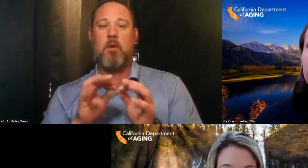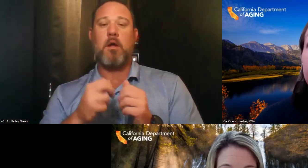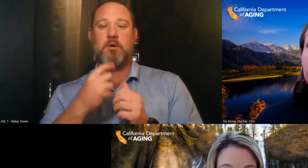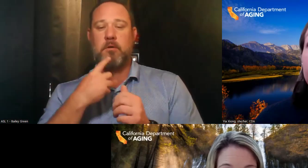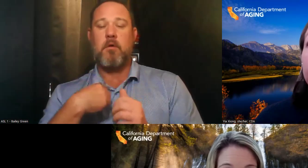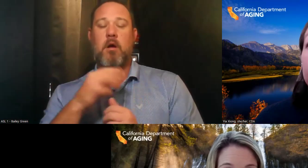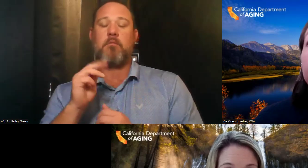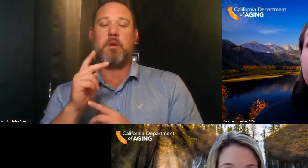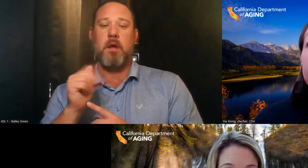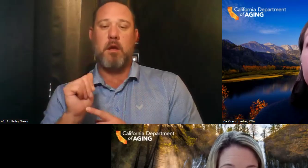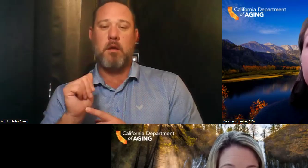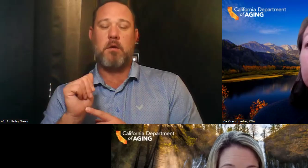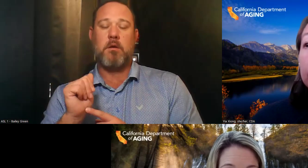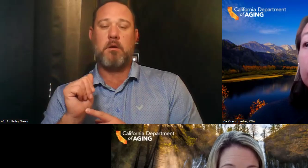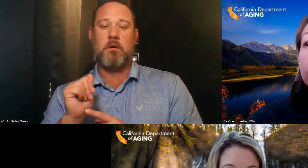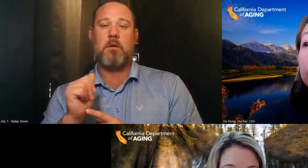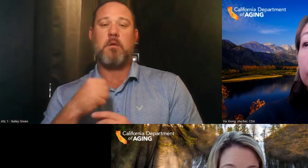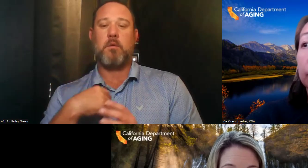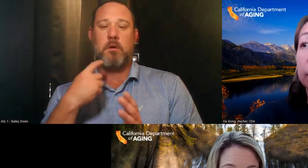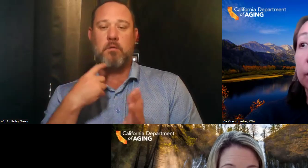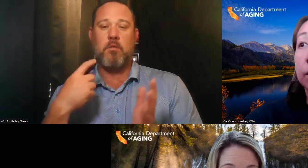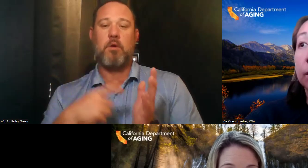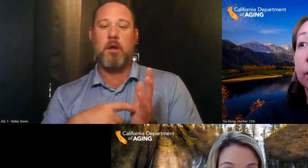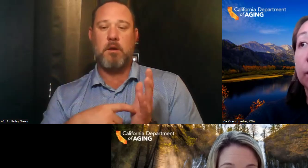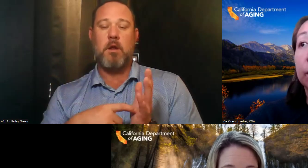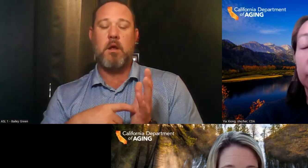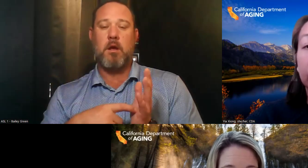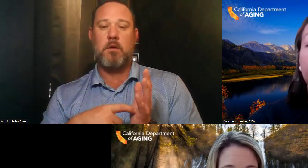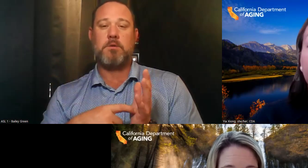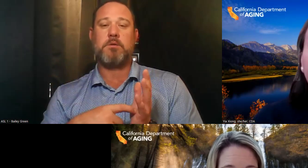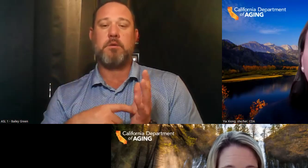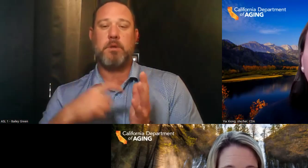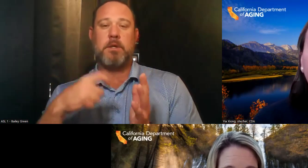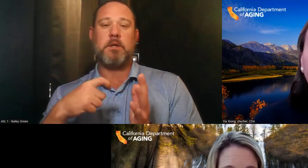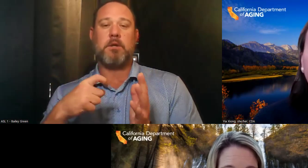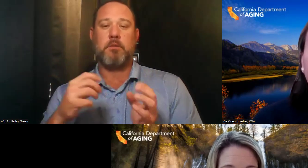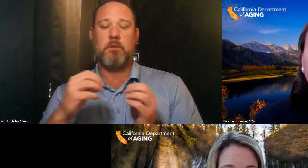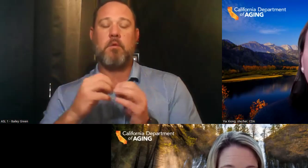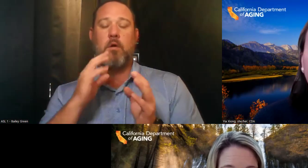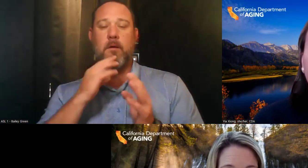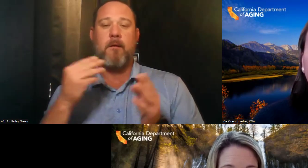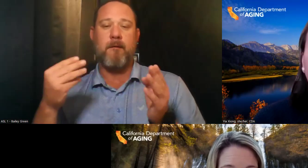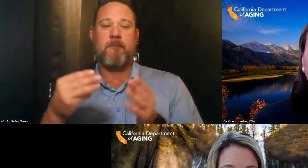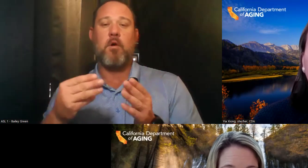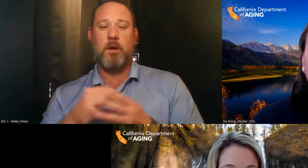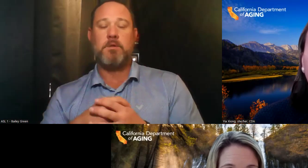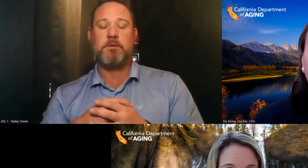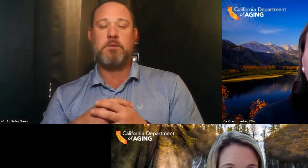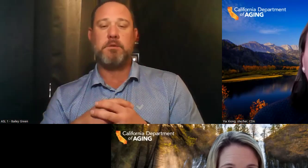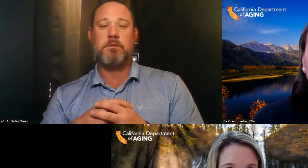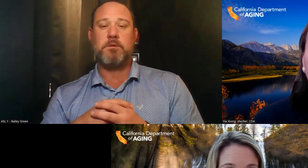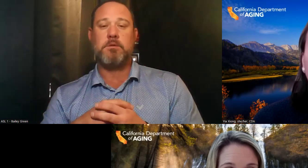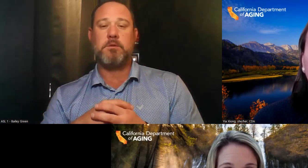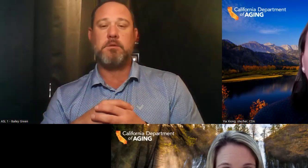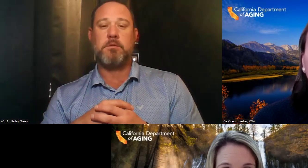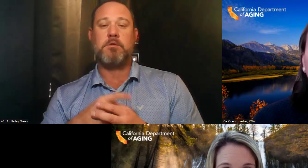our MPA. And we recognize that we needed it to be a little more focused, and so I think we have a